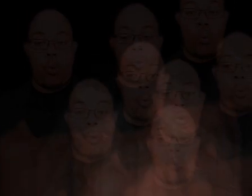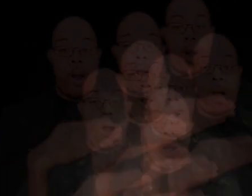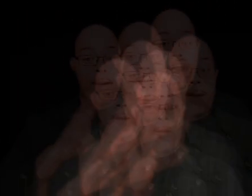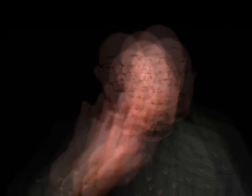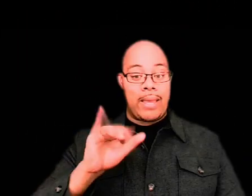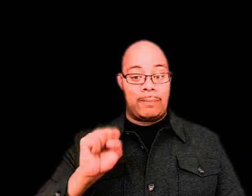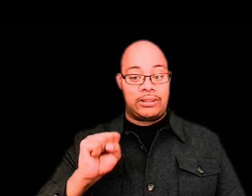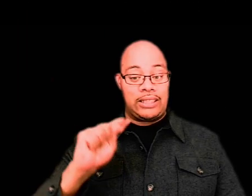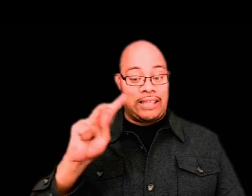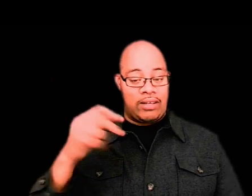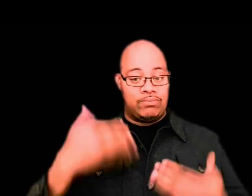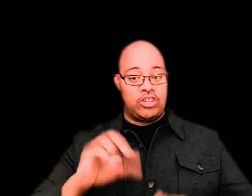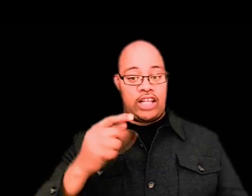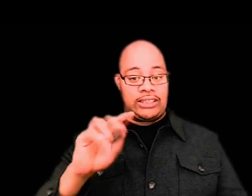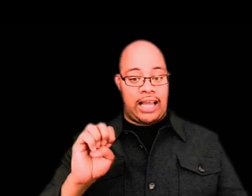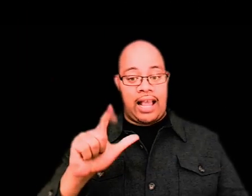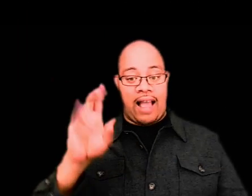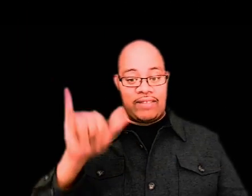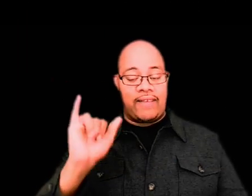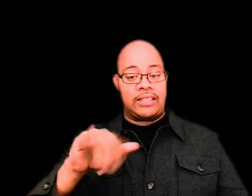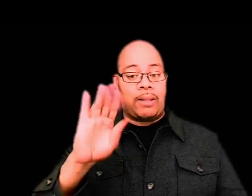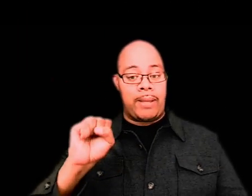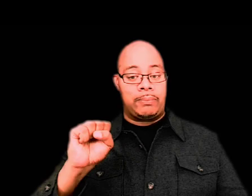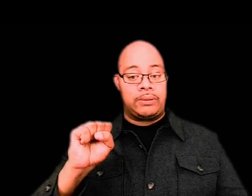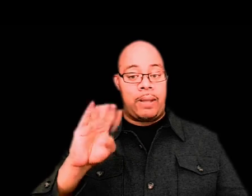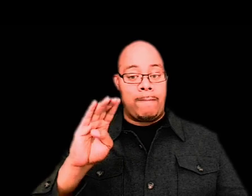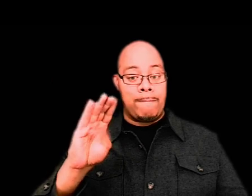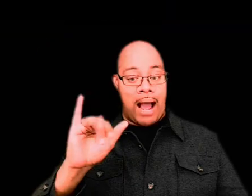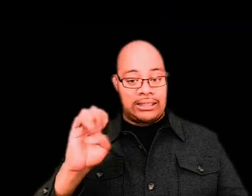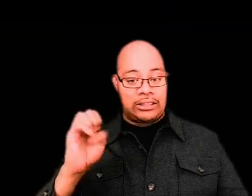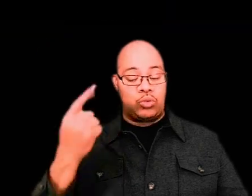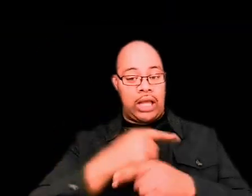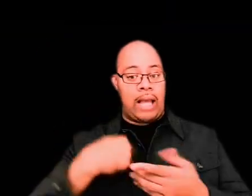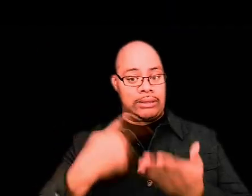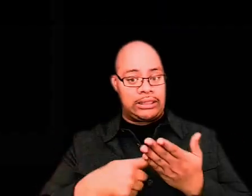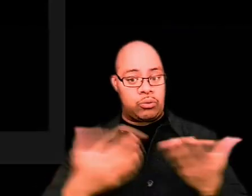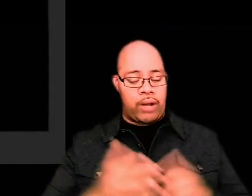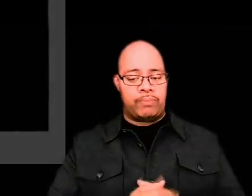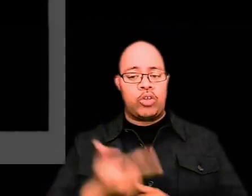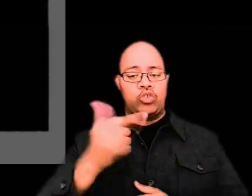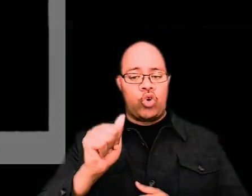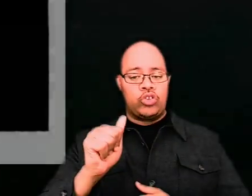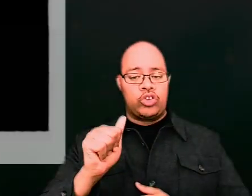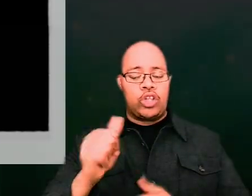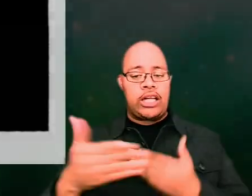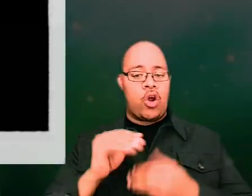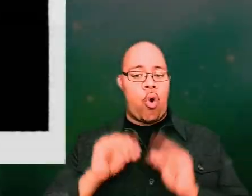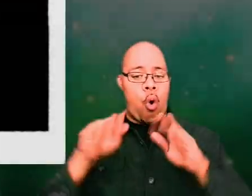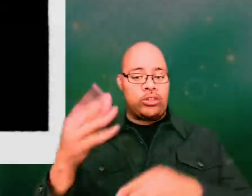to BIMS TV. I'm Chanté Lively, and this is BIMS Bites. And today I'll be biting into Georgia's Maritime